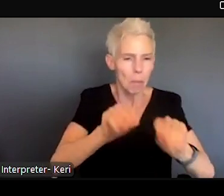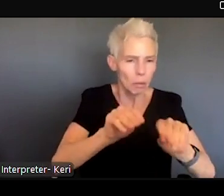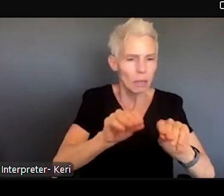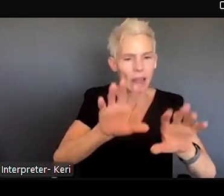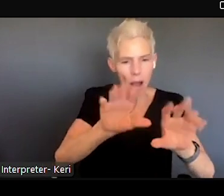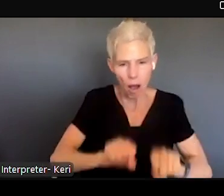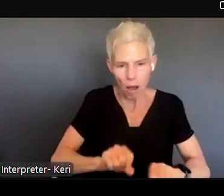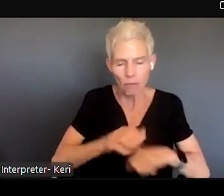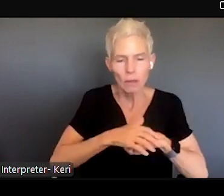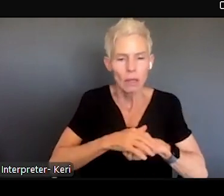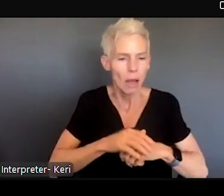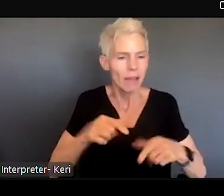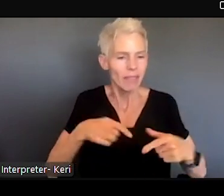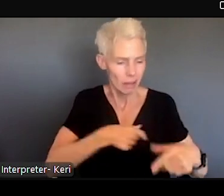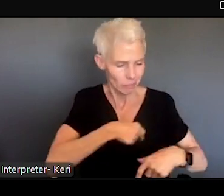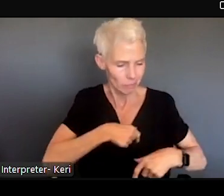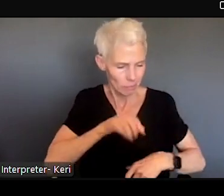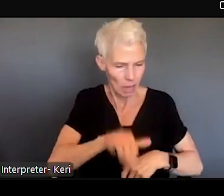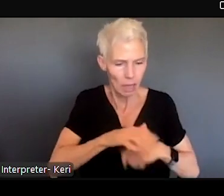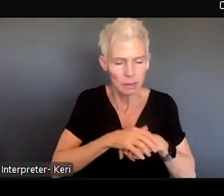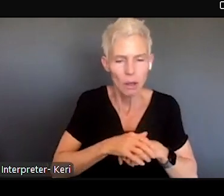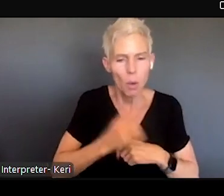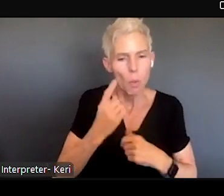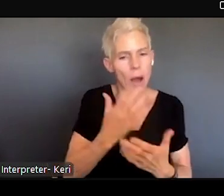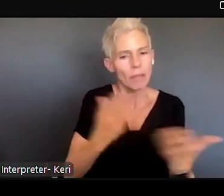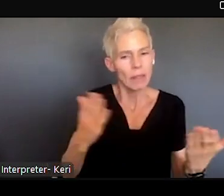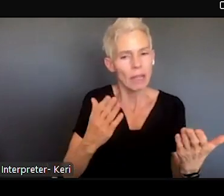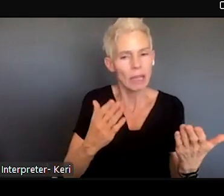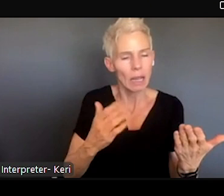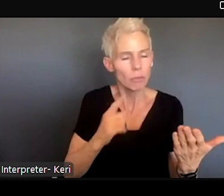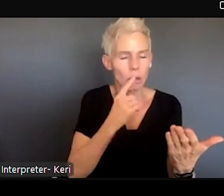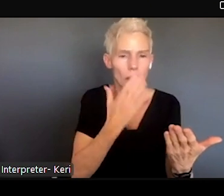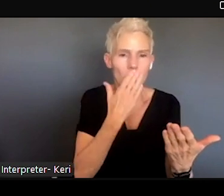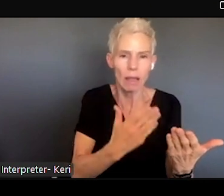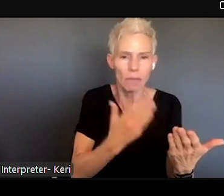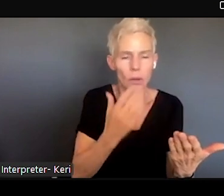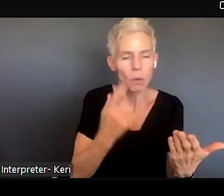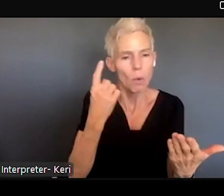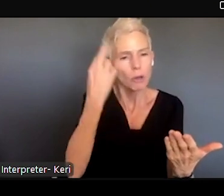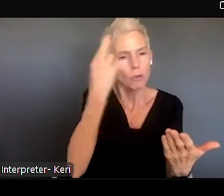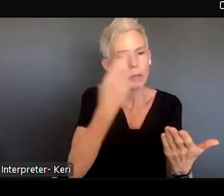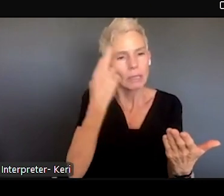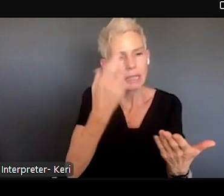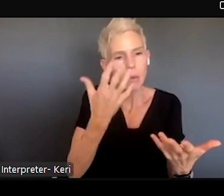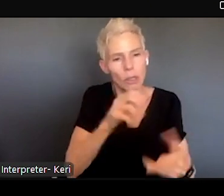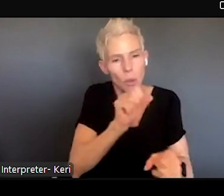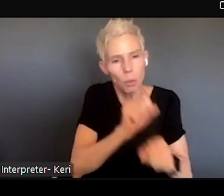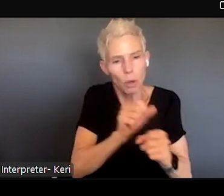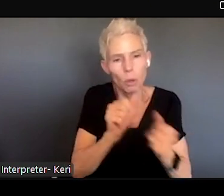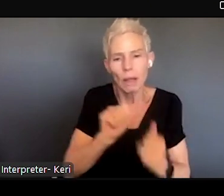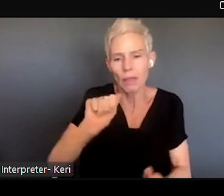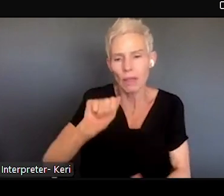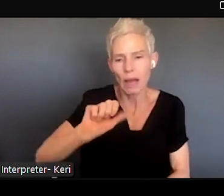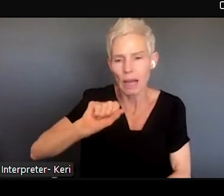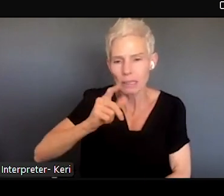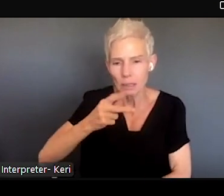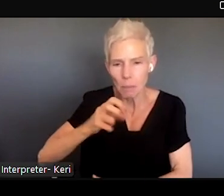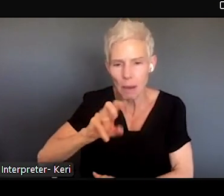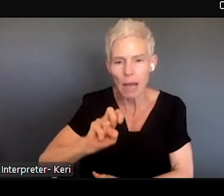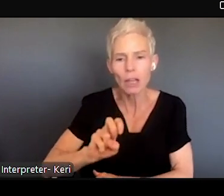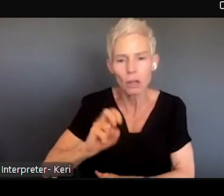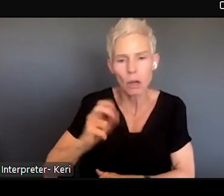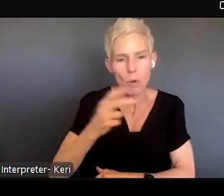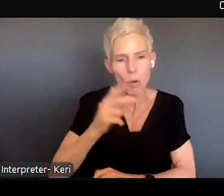am very grateful for this, and this is one of the reasons why I chose to work with Aspire's Mobile Crisis, is they care a